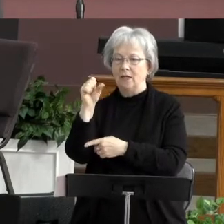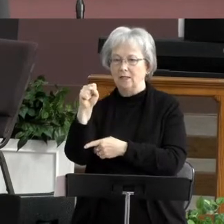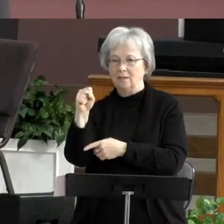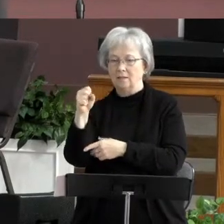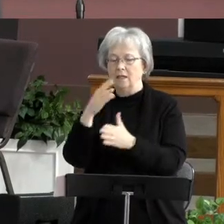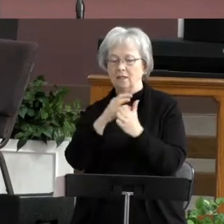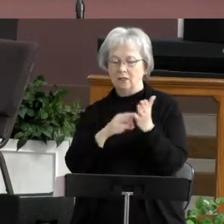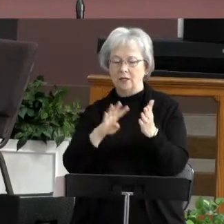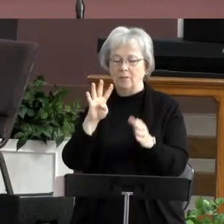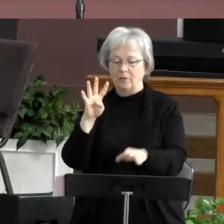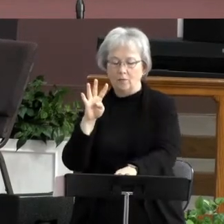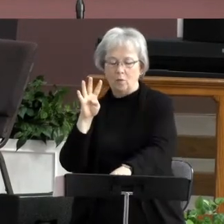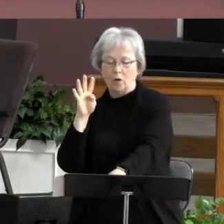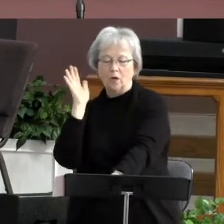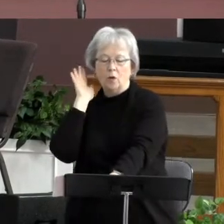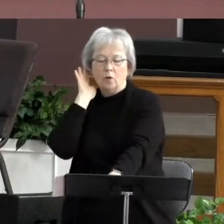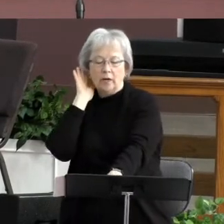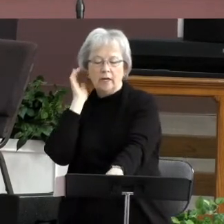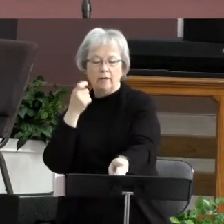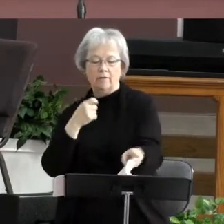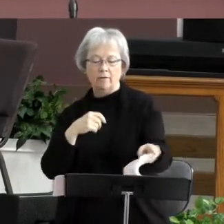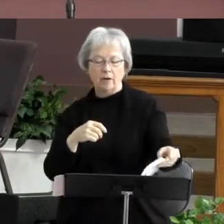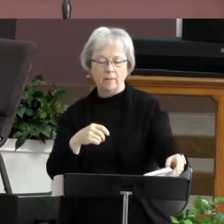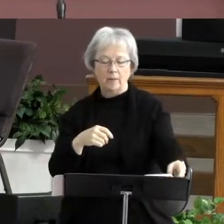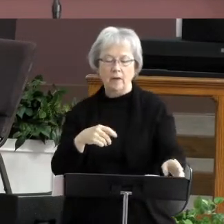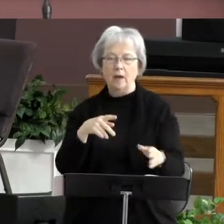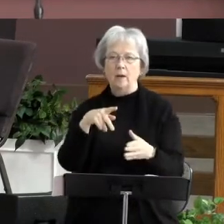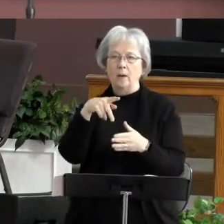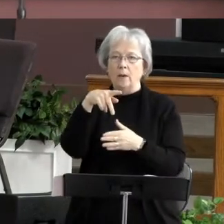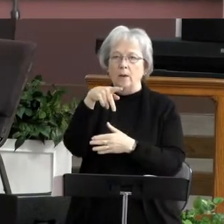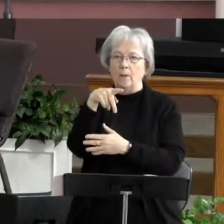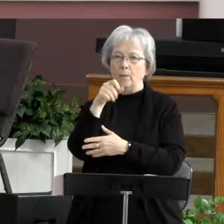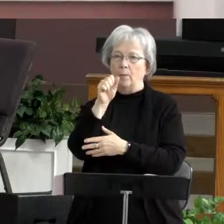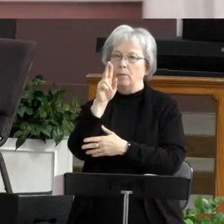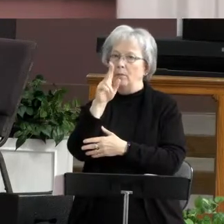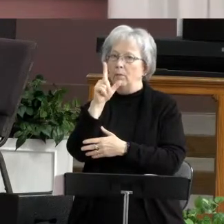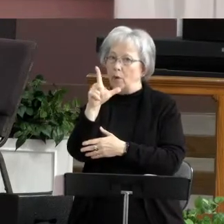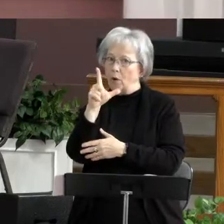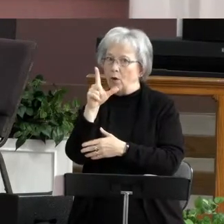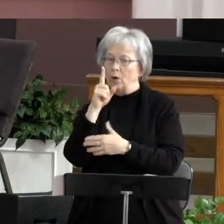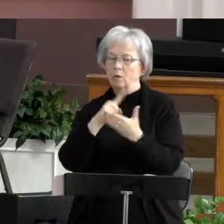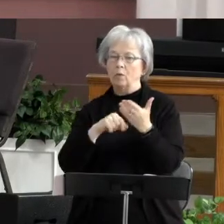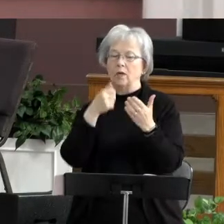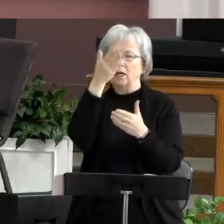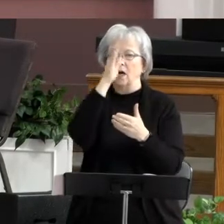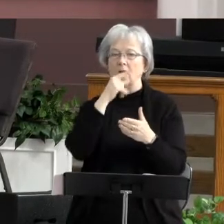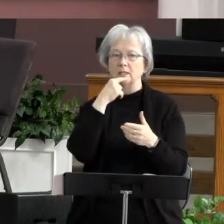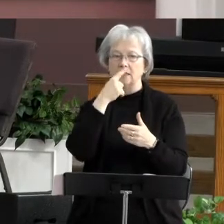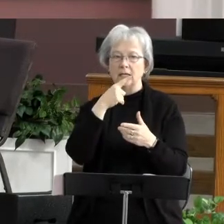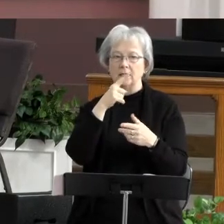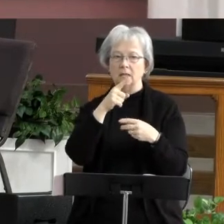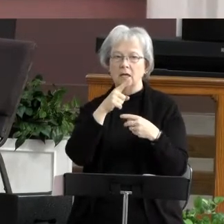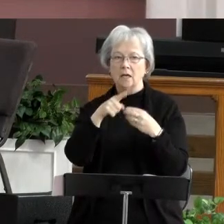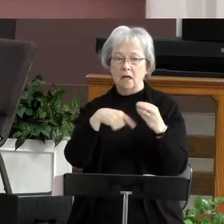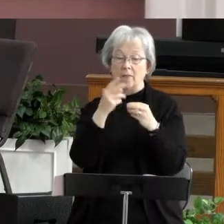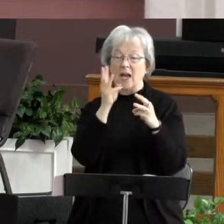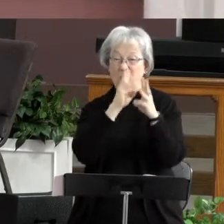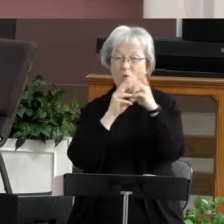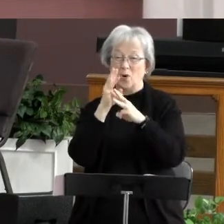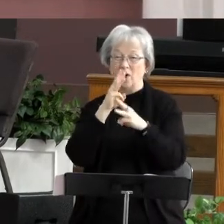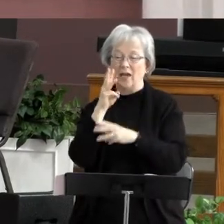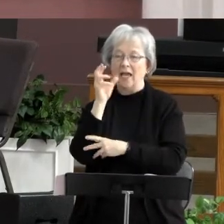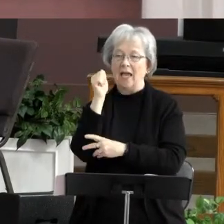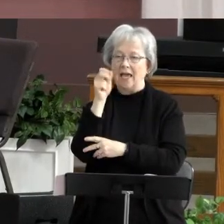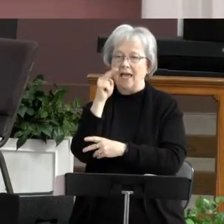we're going to hear from Paul regarding what God has to say about anxiety, about what many of us are dealing with today. We're